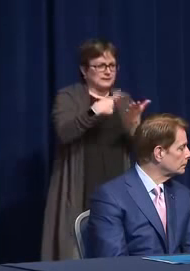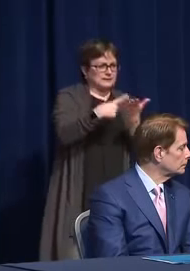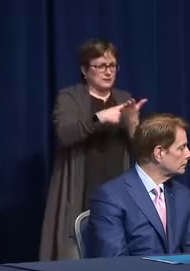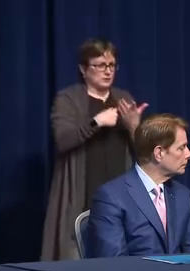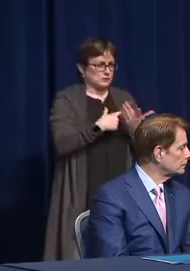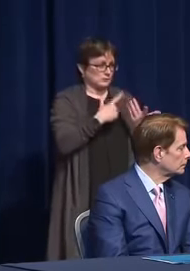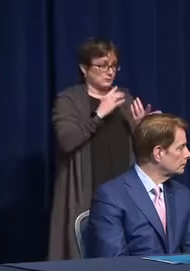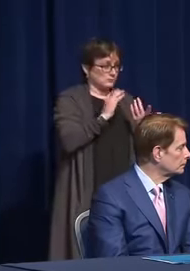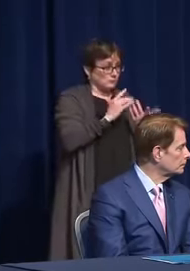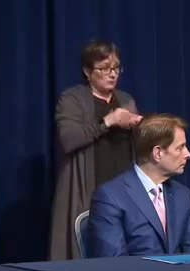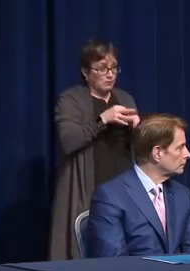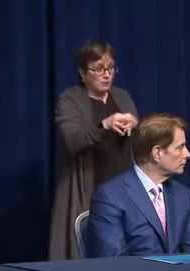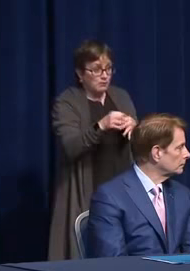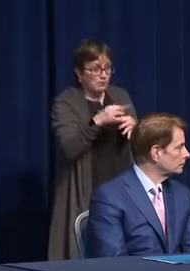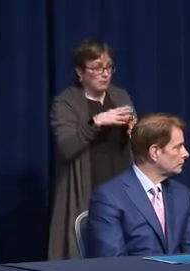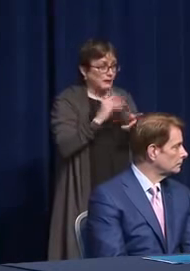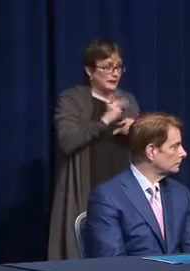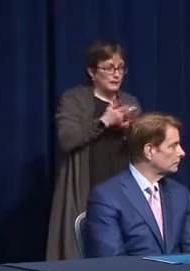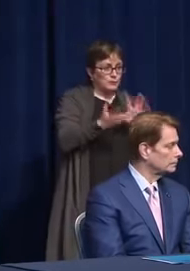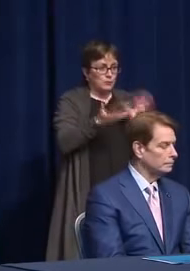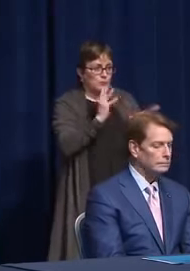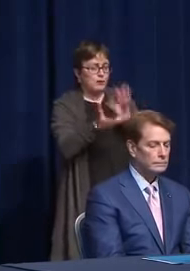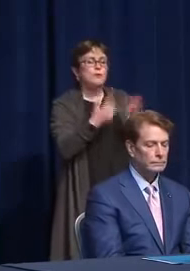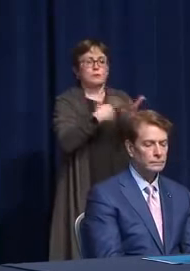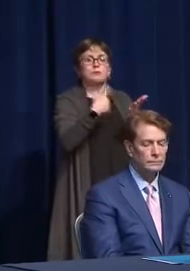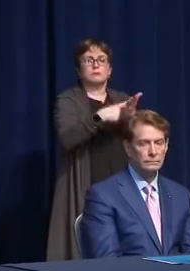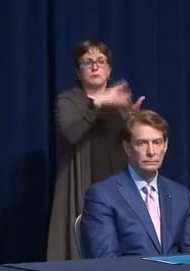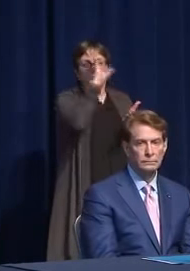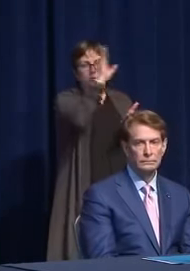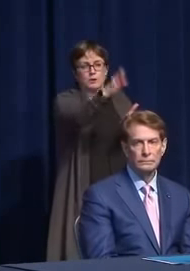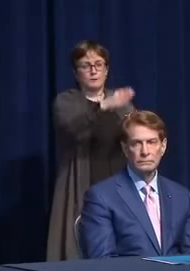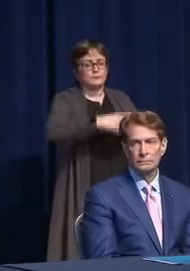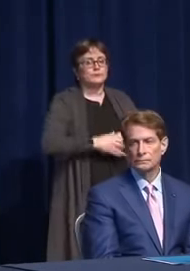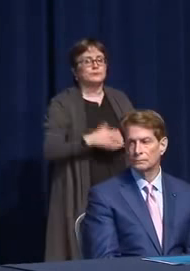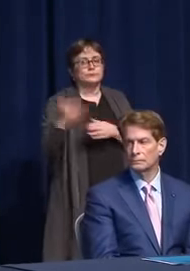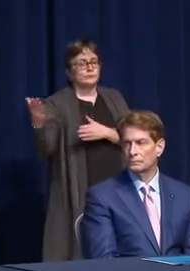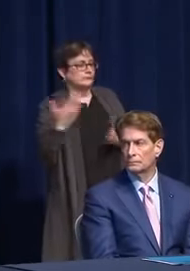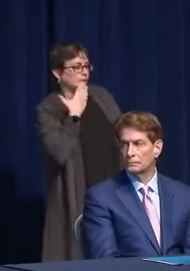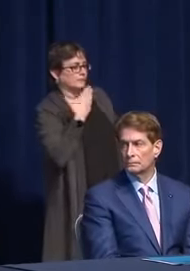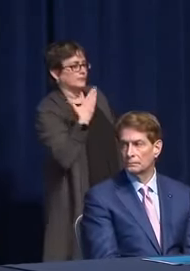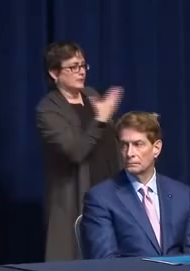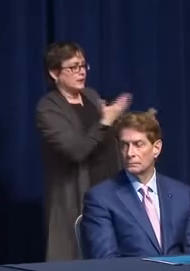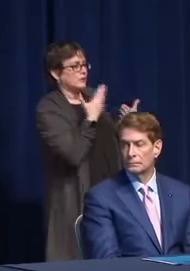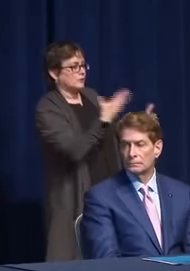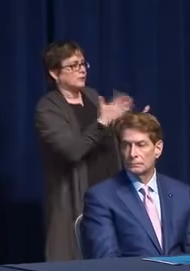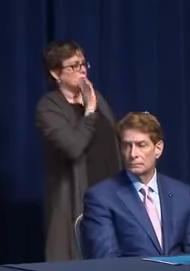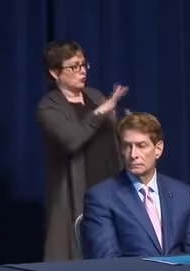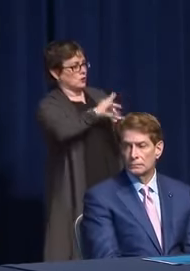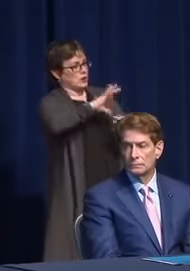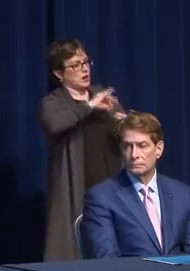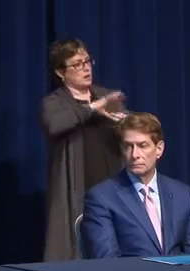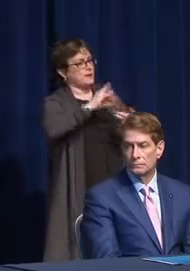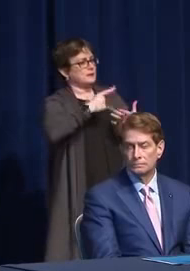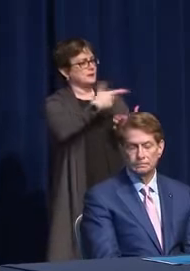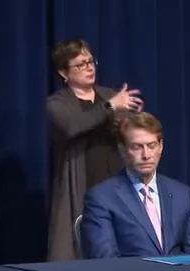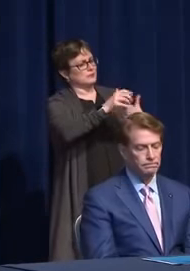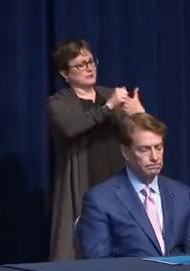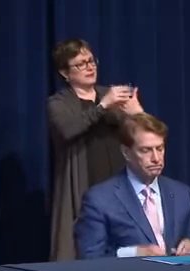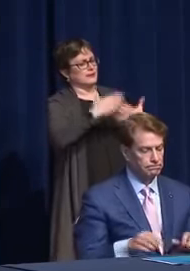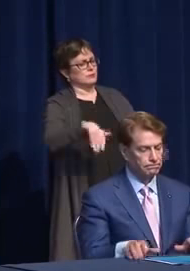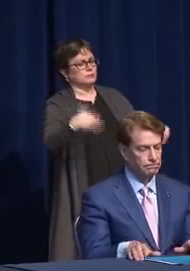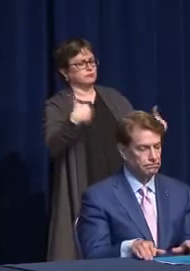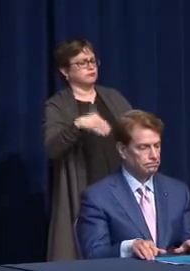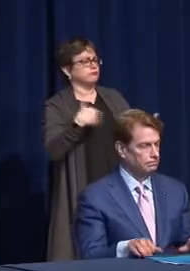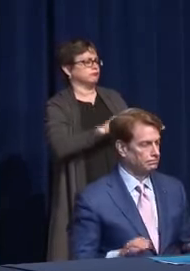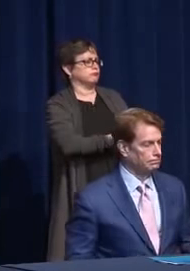this process forward. Isha, thank you for your remarks and for your leadership in these extraordinary times. Thank you, Governor. Thank you